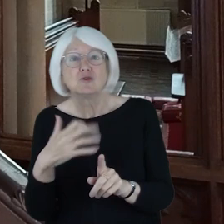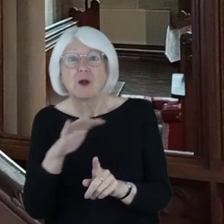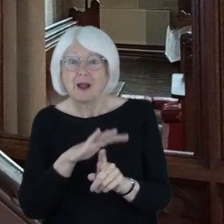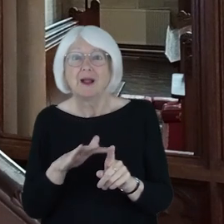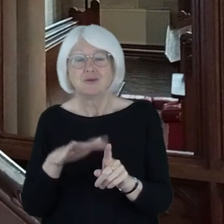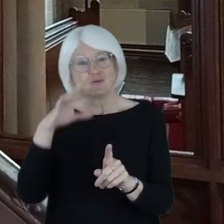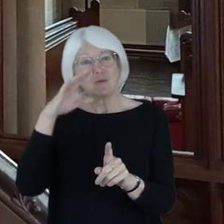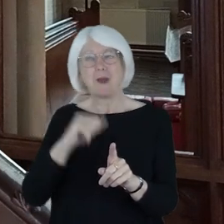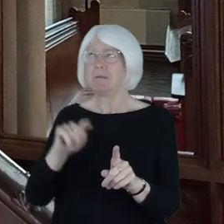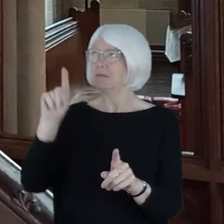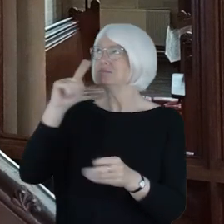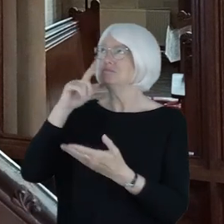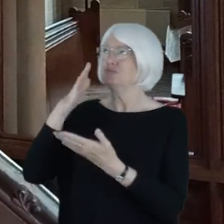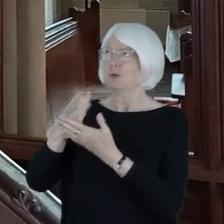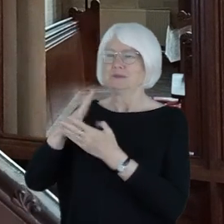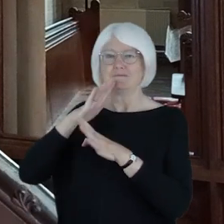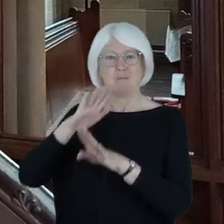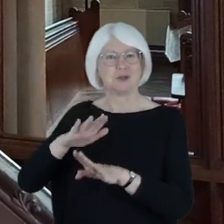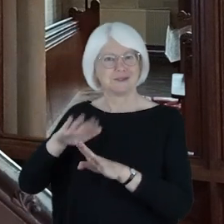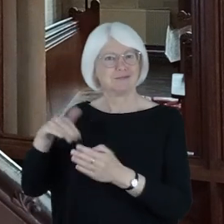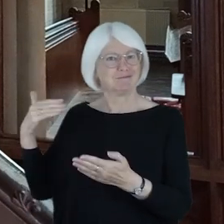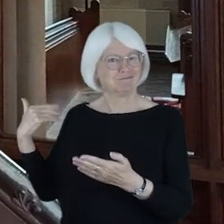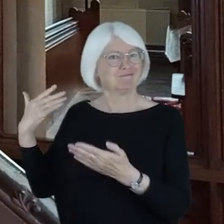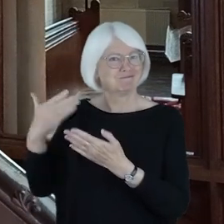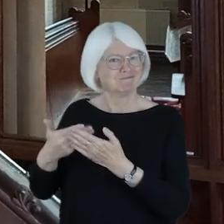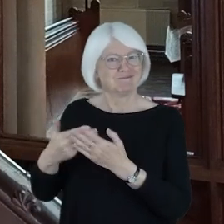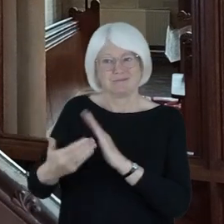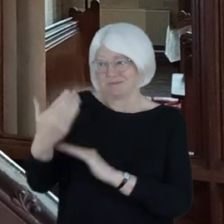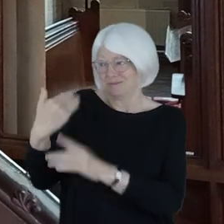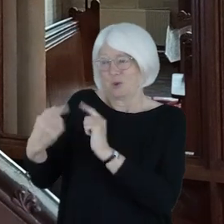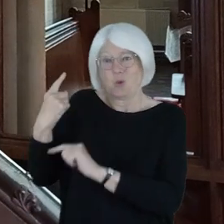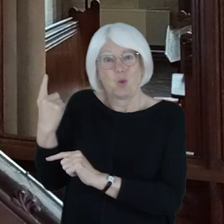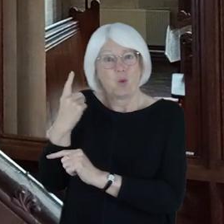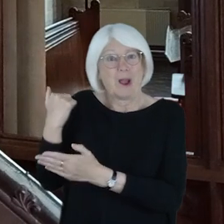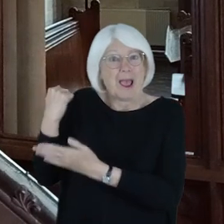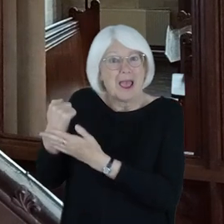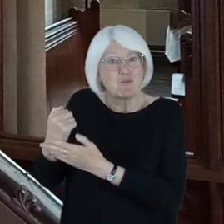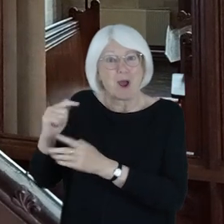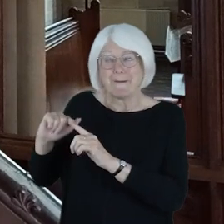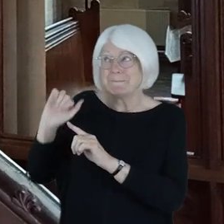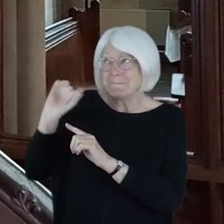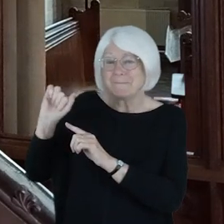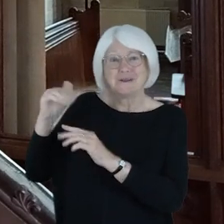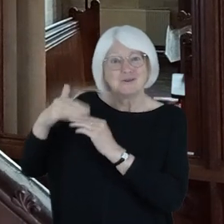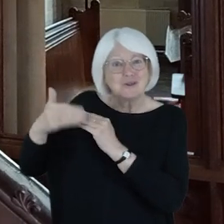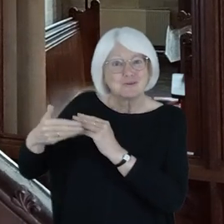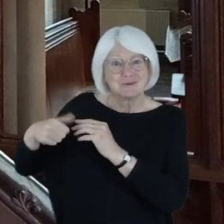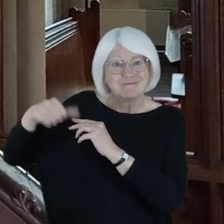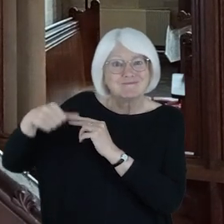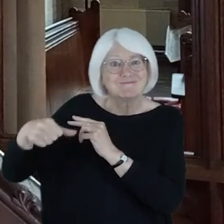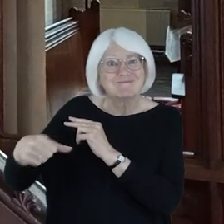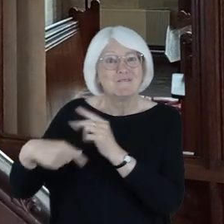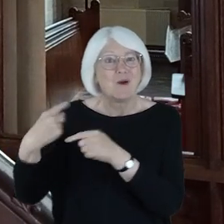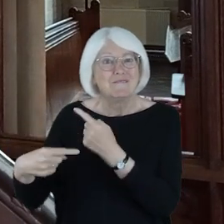servant Israel to remember his promise of mercy, the promise made to our ancestors, to Abraham and his